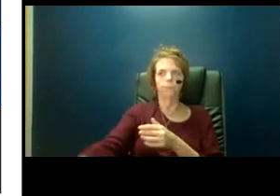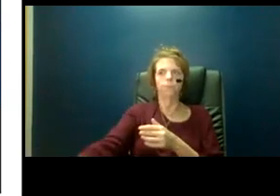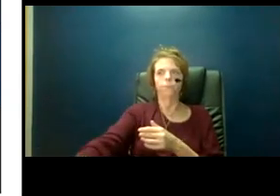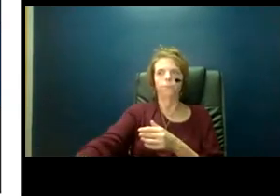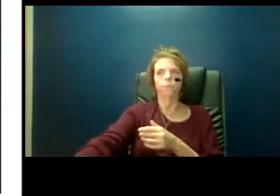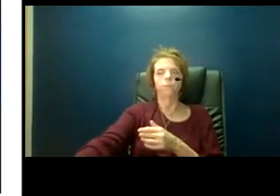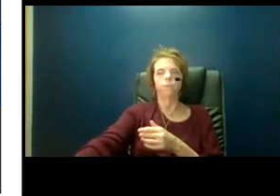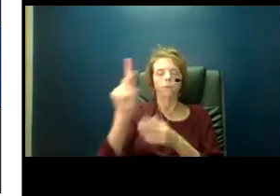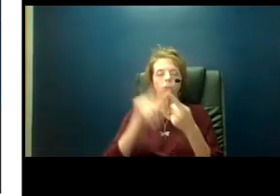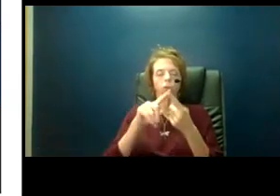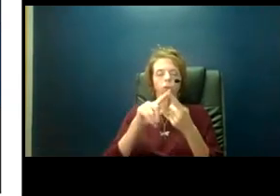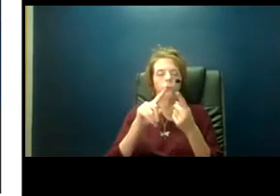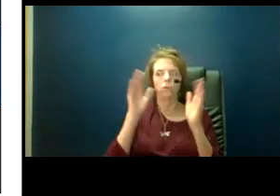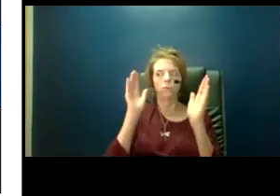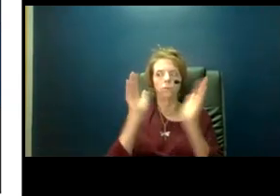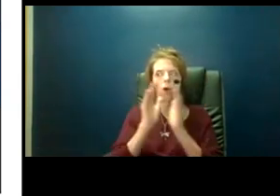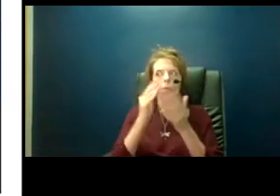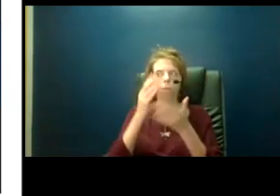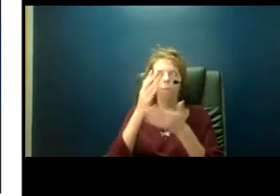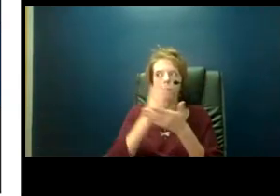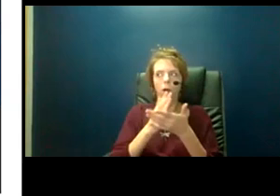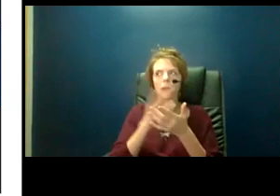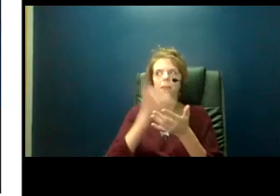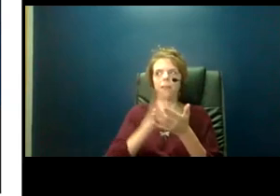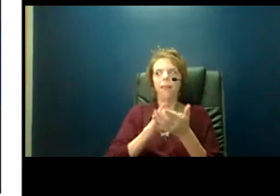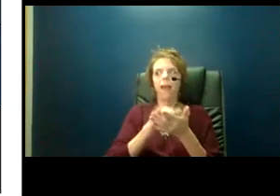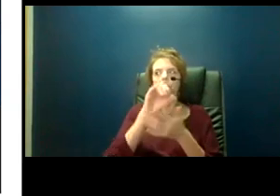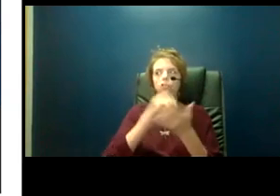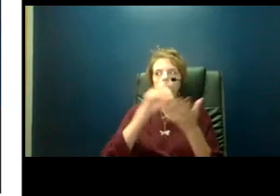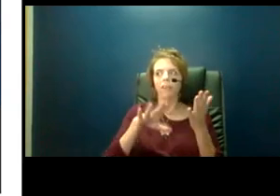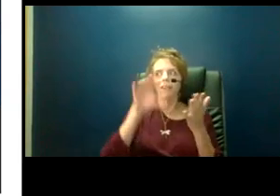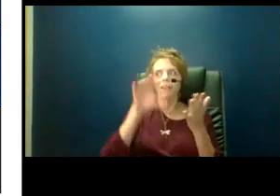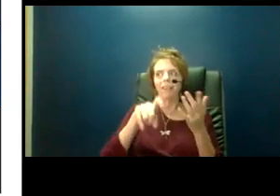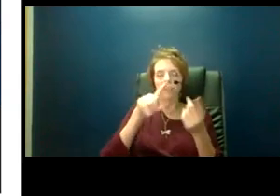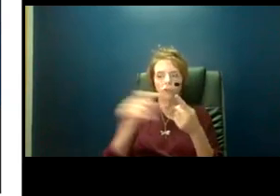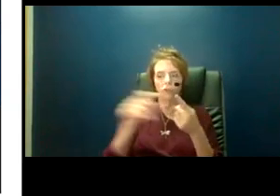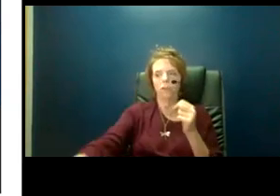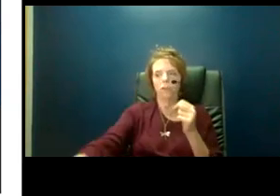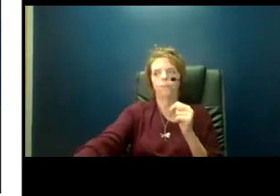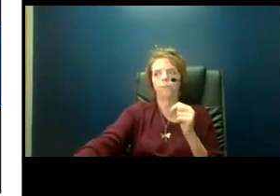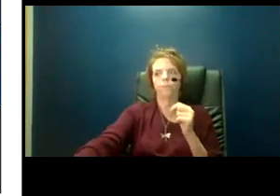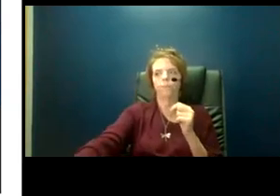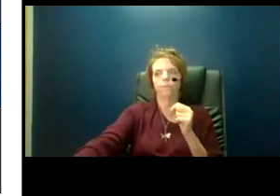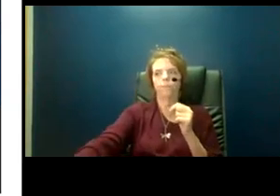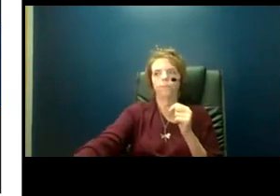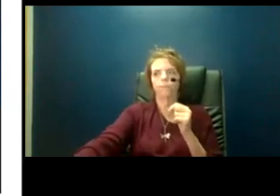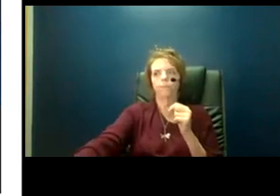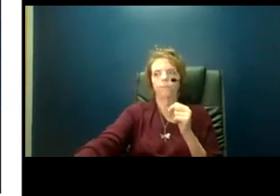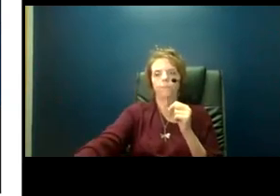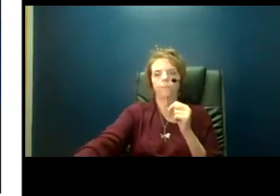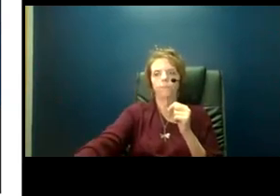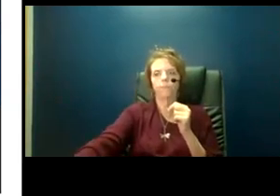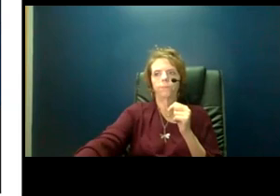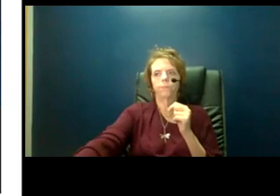say a solar system piece where, the student needs to understand revolution or rotation or translation, which if you